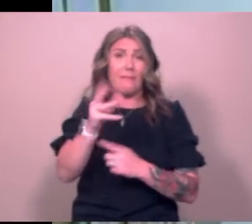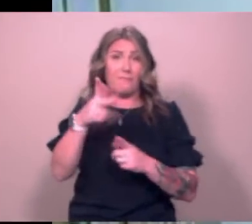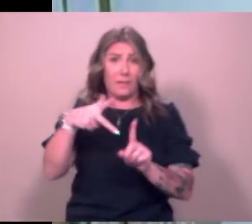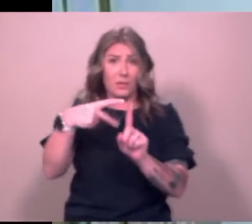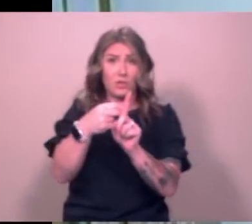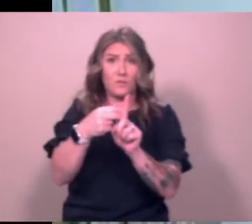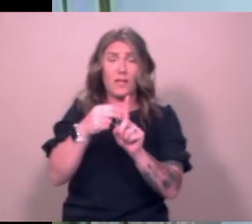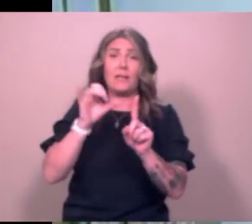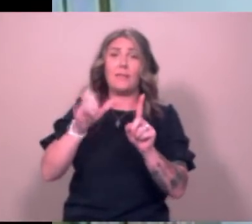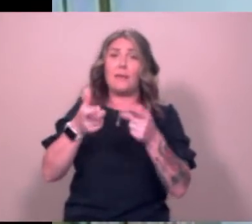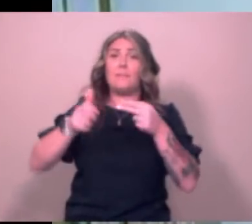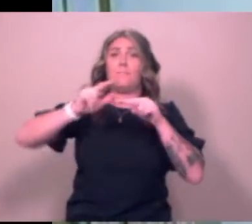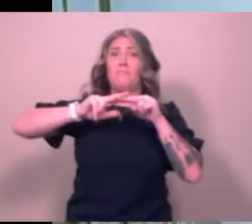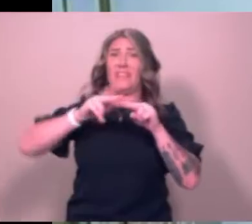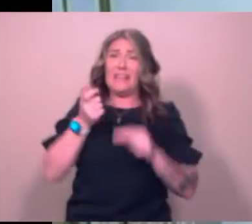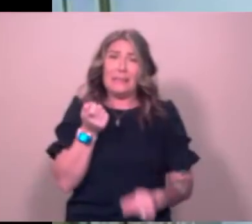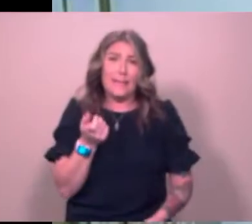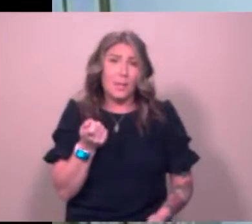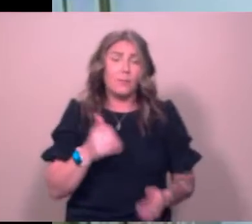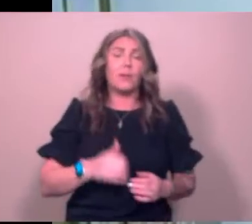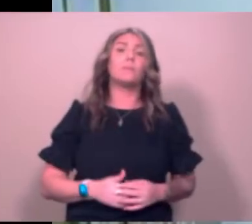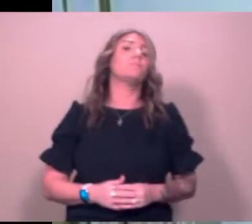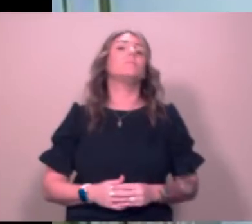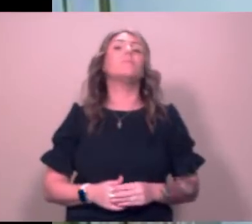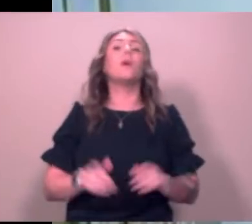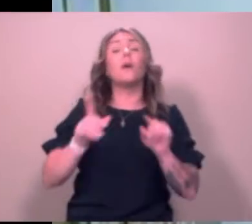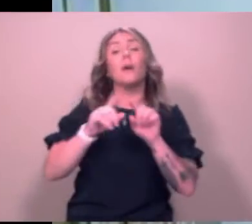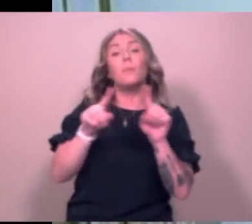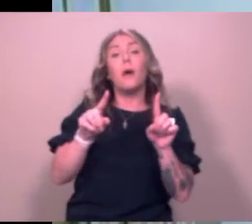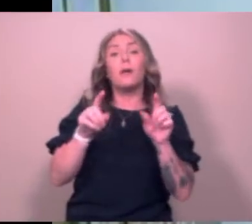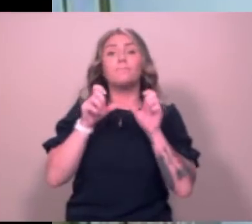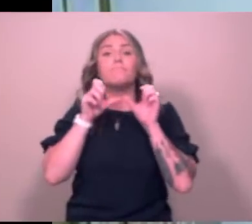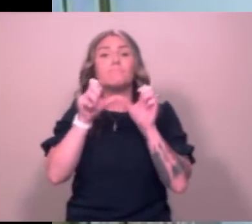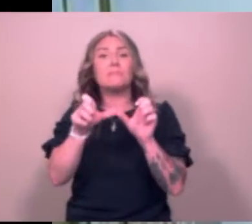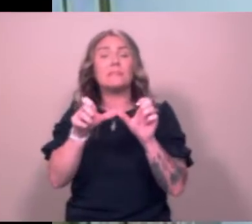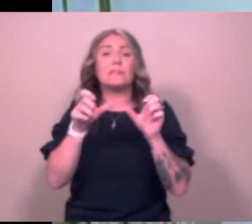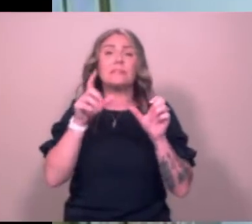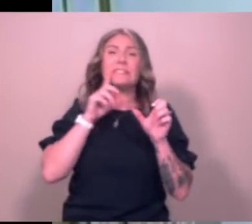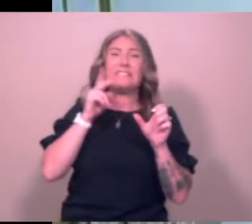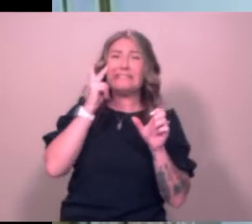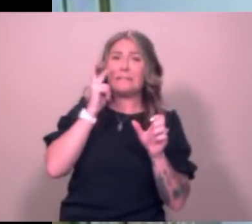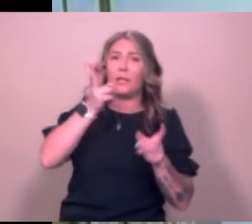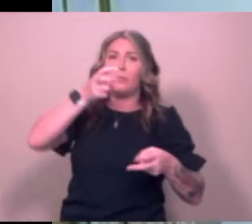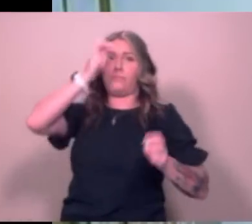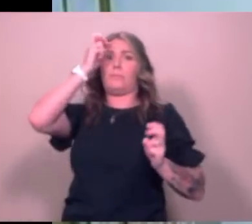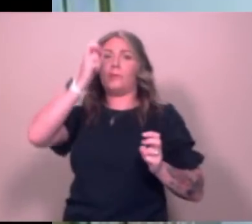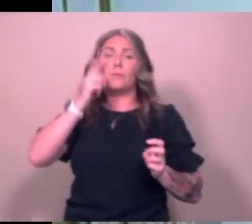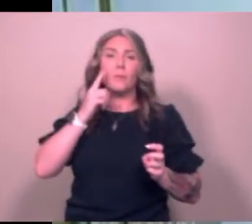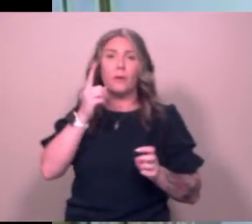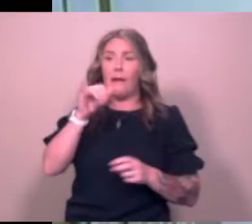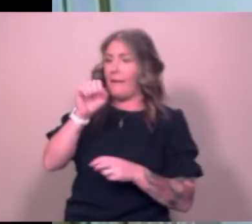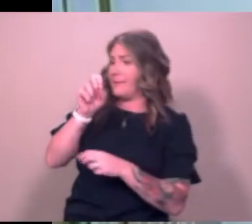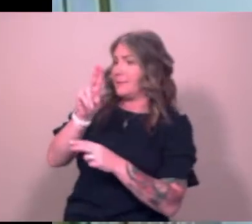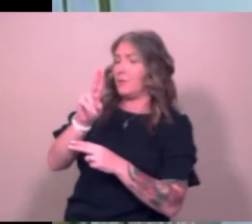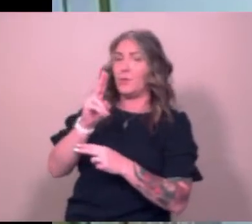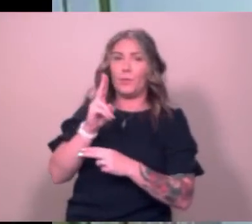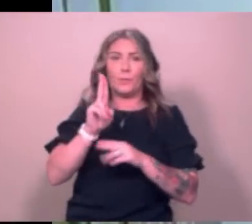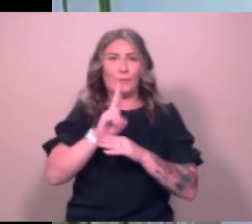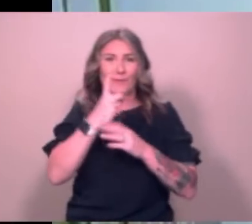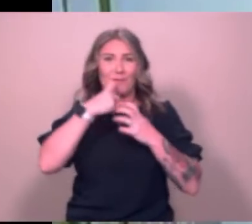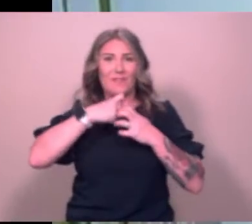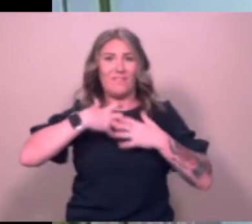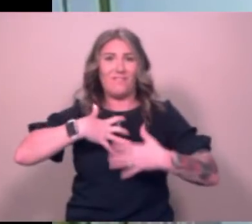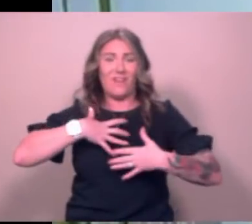That too has increased a little, but we continue to see the sickest, those in the ICU and on ventilators,